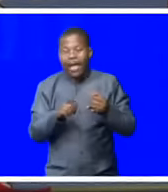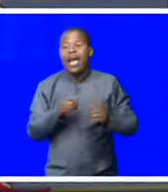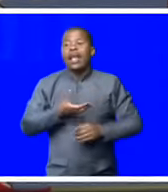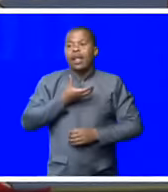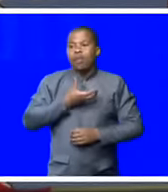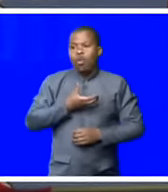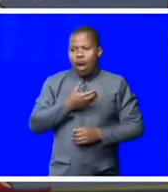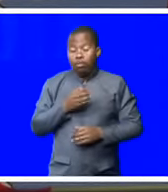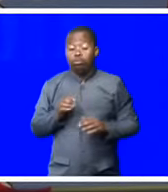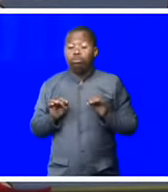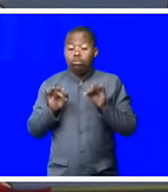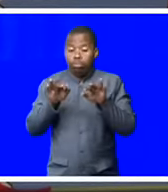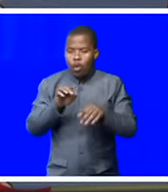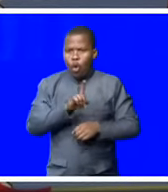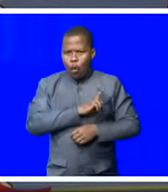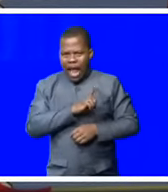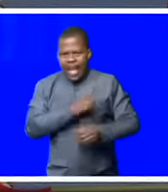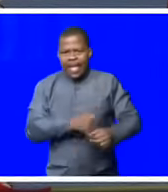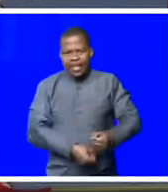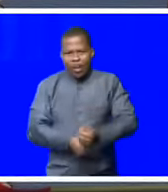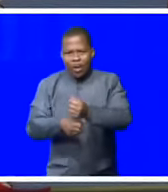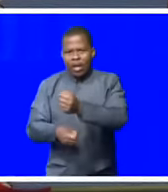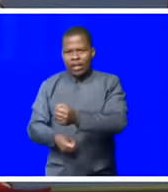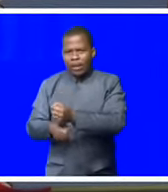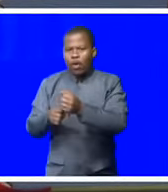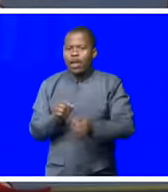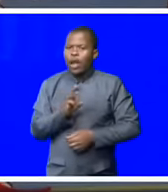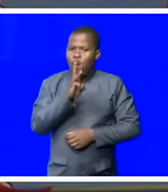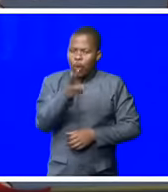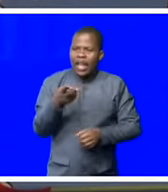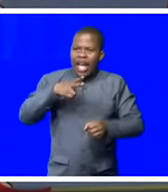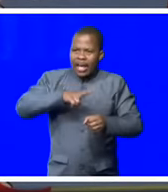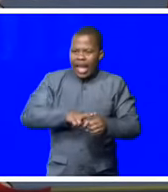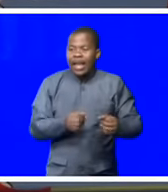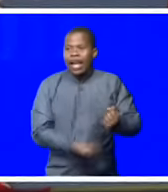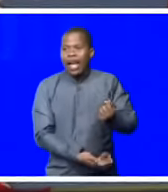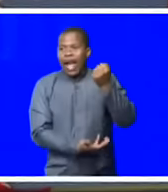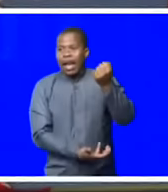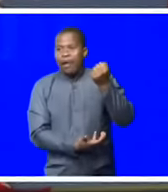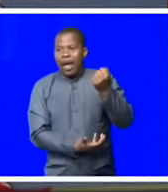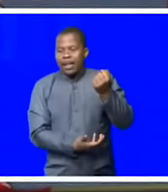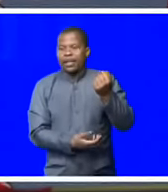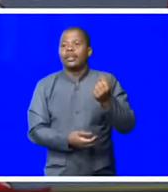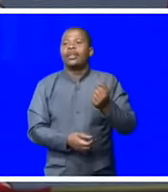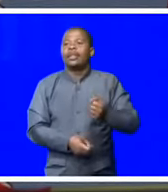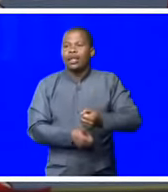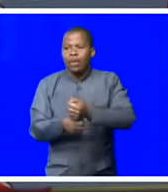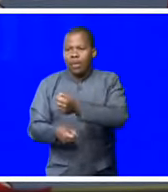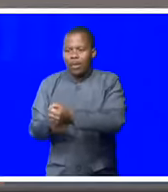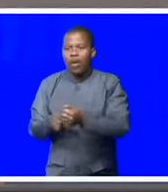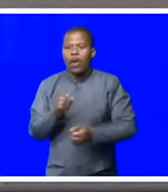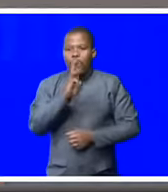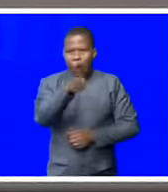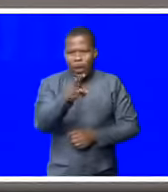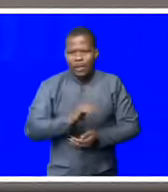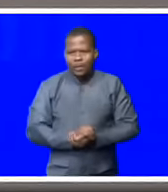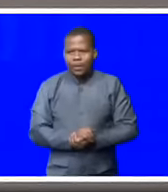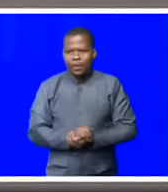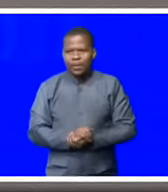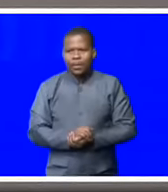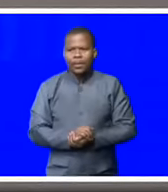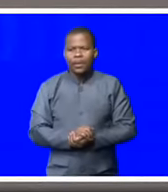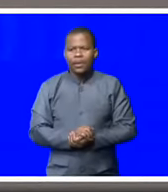to support even the budget that is being cut on an annual basis. We'll make sure that those what comes to an end, Honorable Minister.